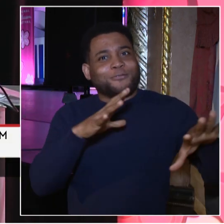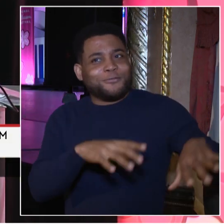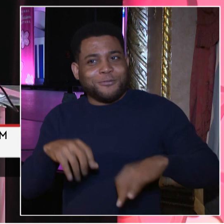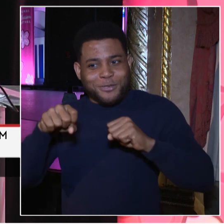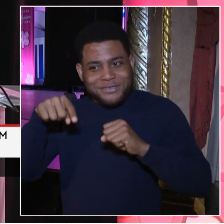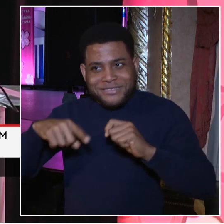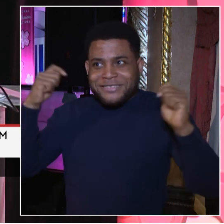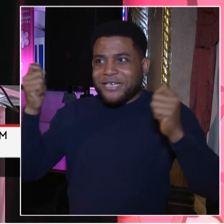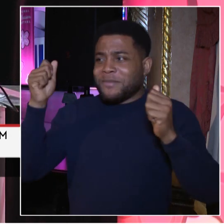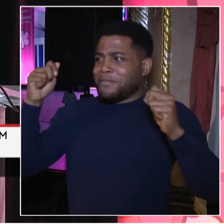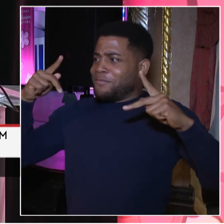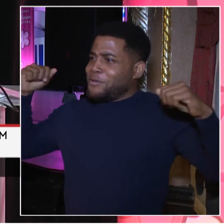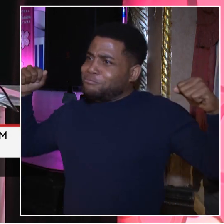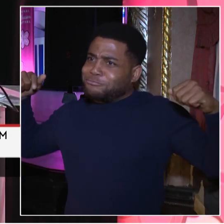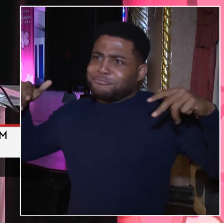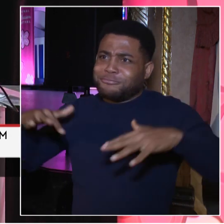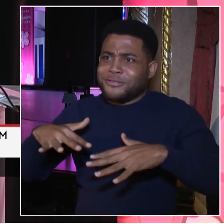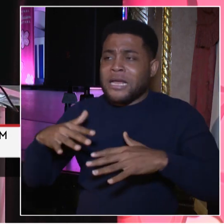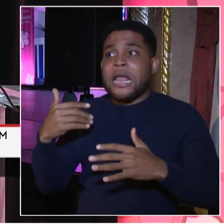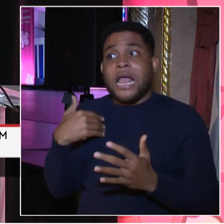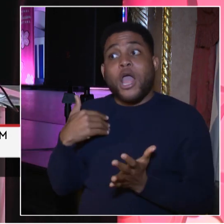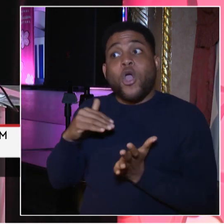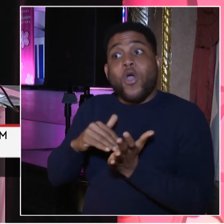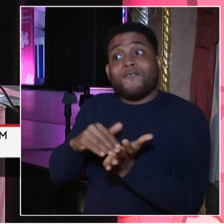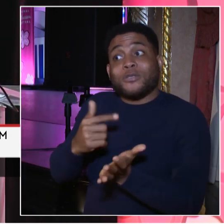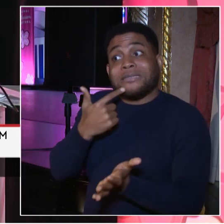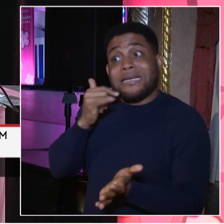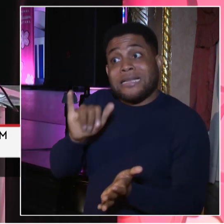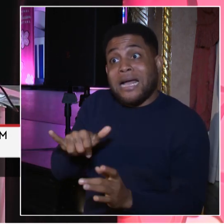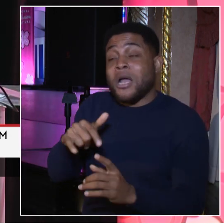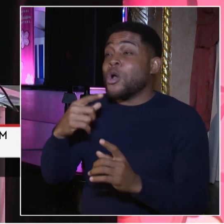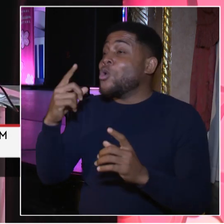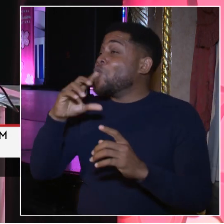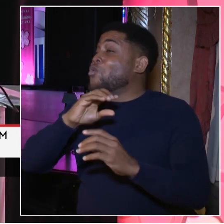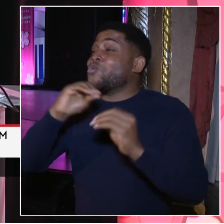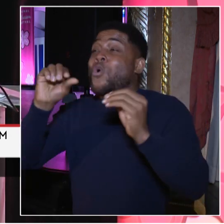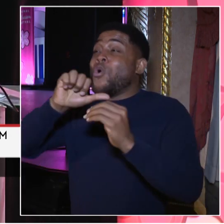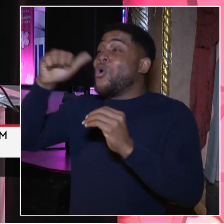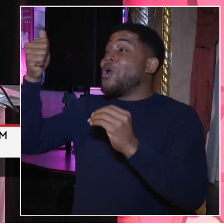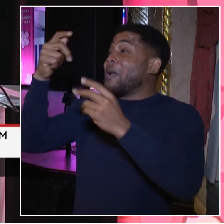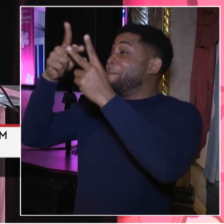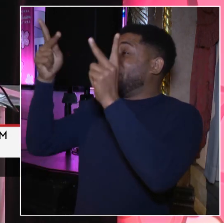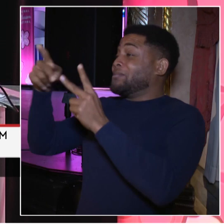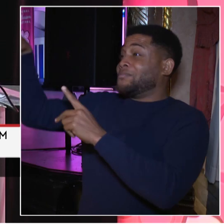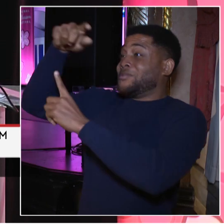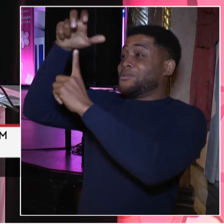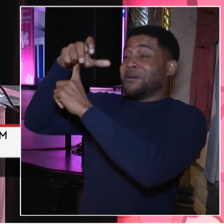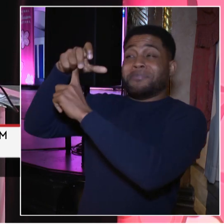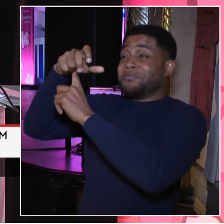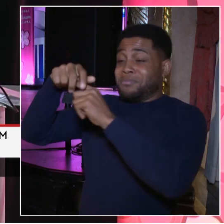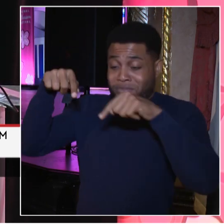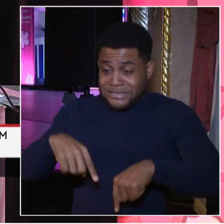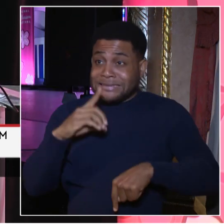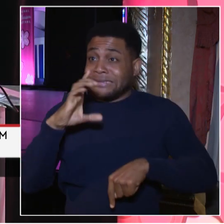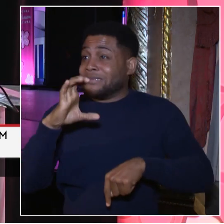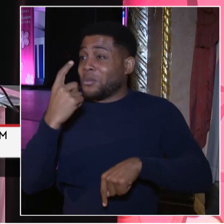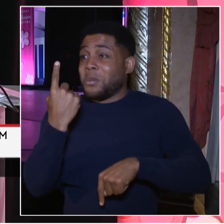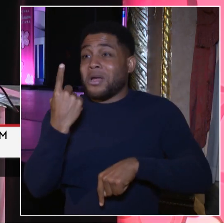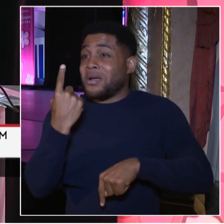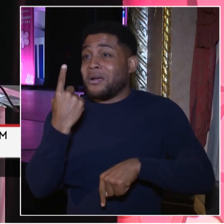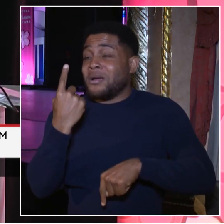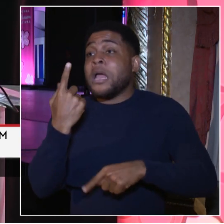say frequently, there is no place in the world like Washington, D.C. And while we know we're not the only city with